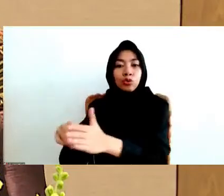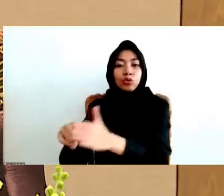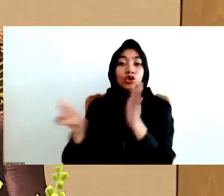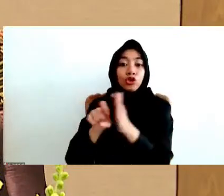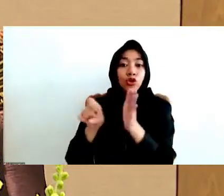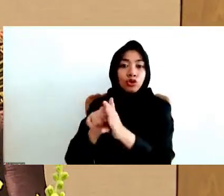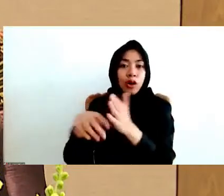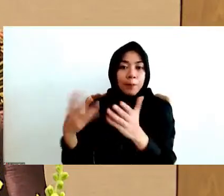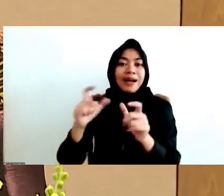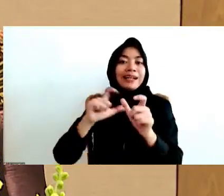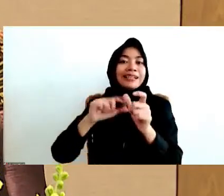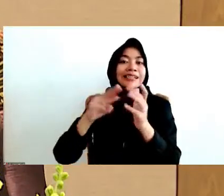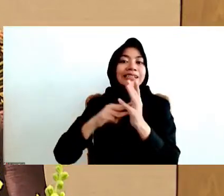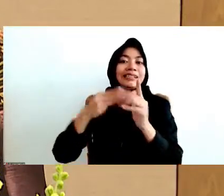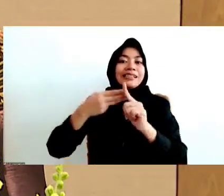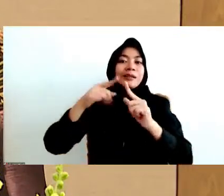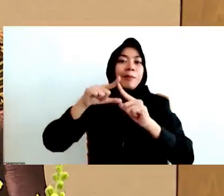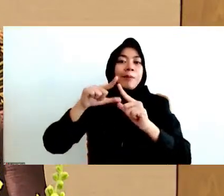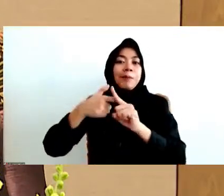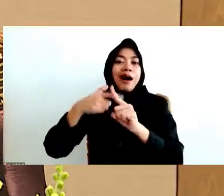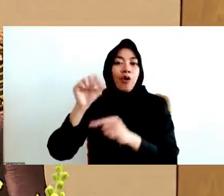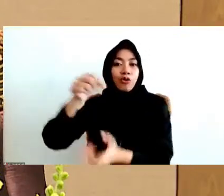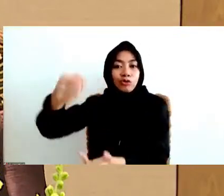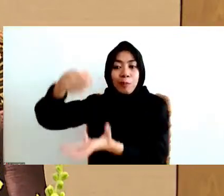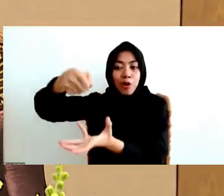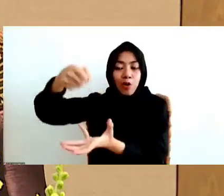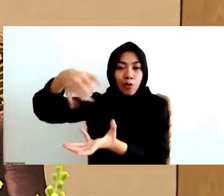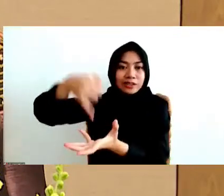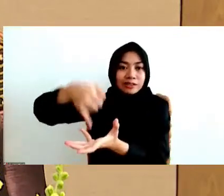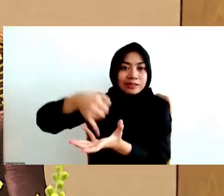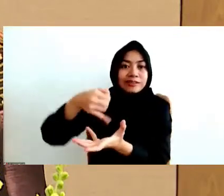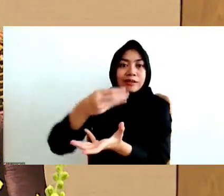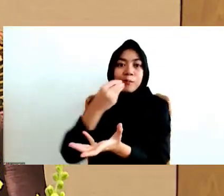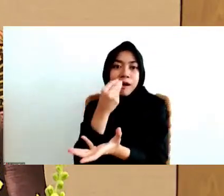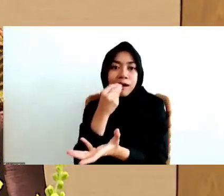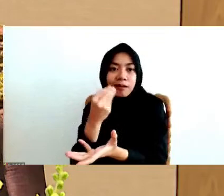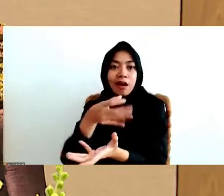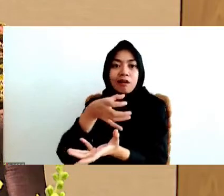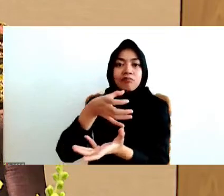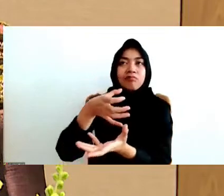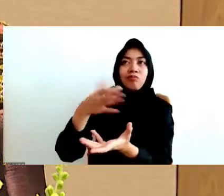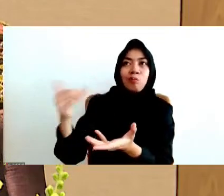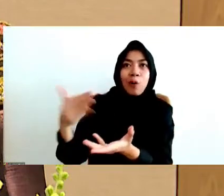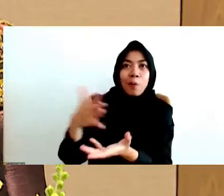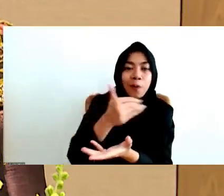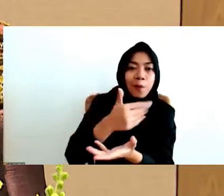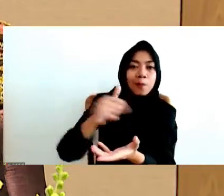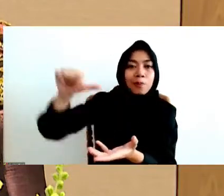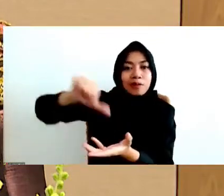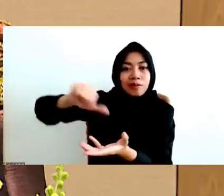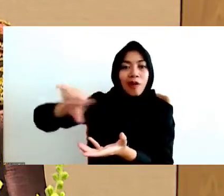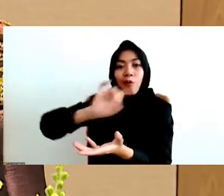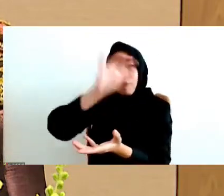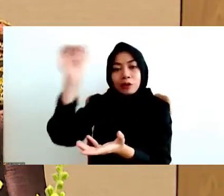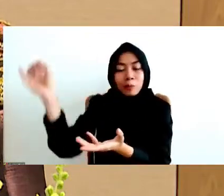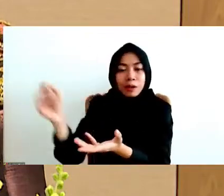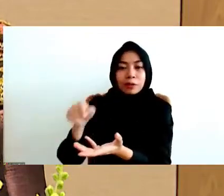is basically provide the affordable, the support for the beneficiaries to access